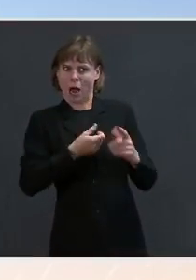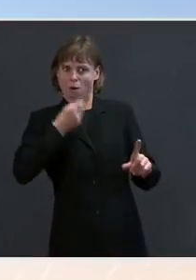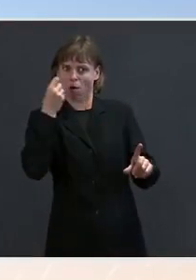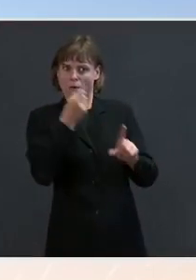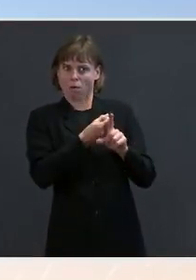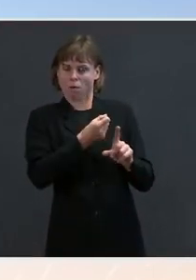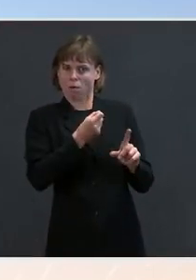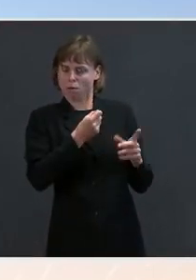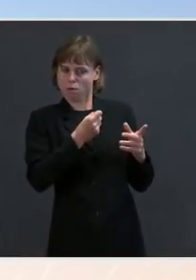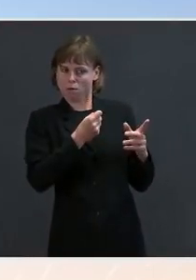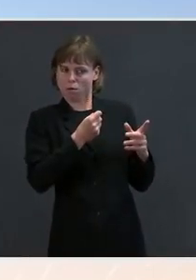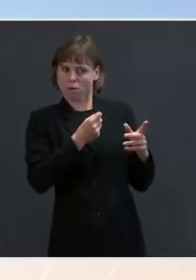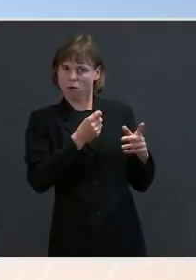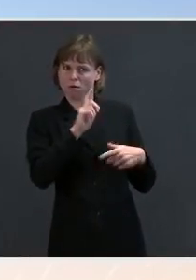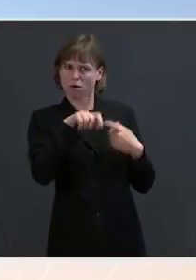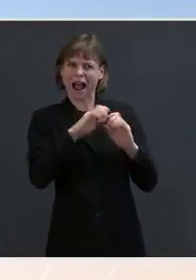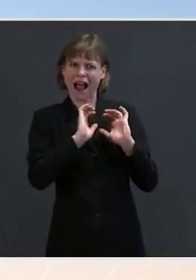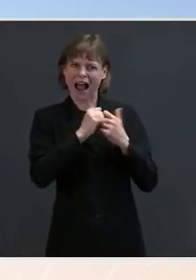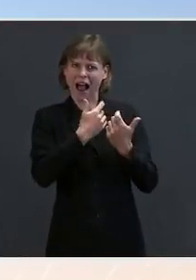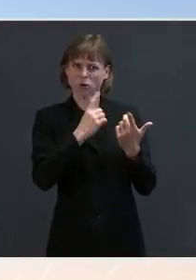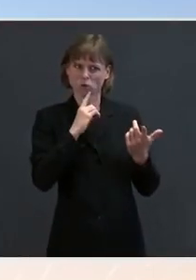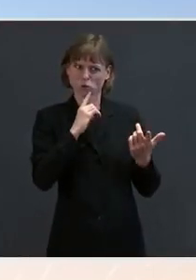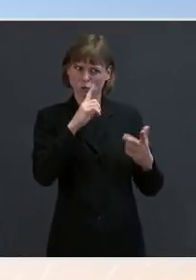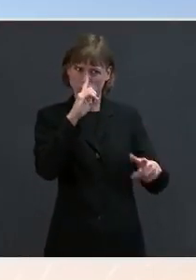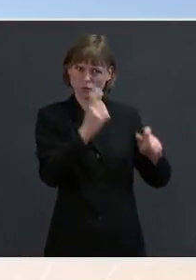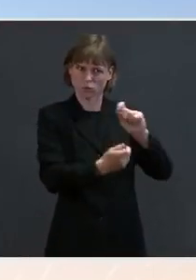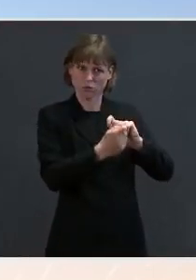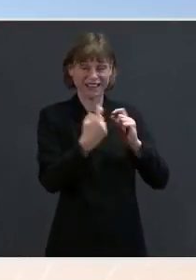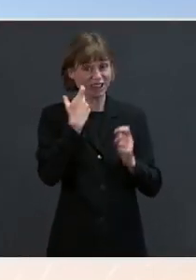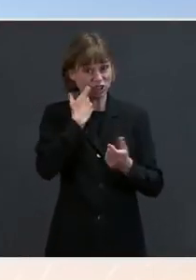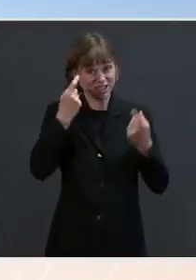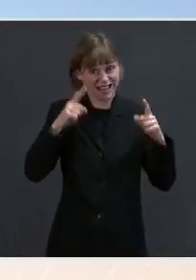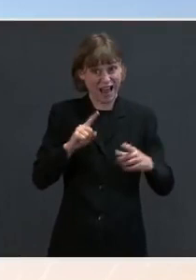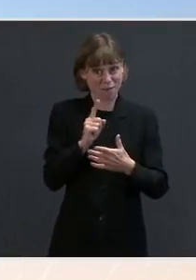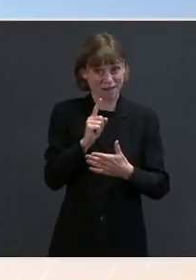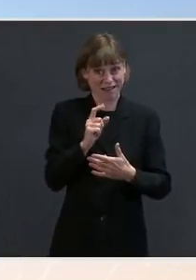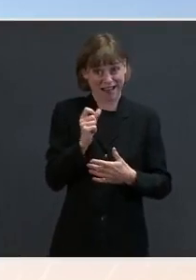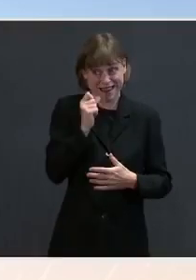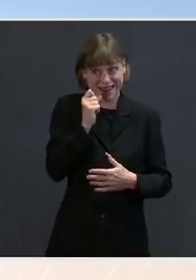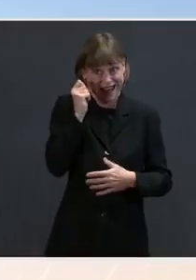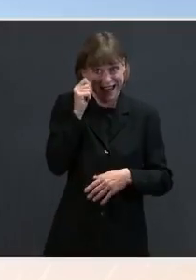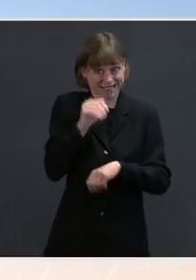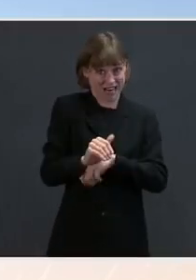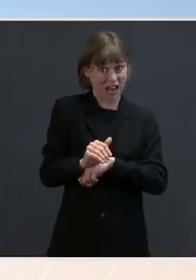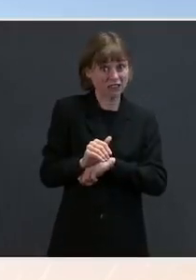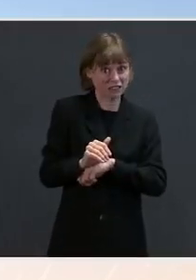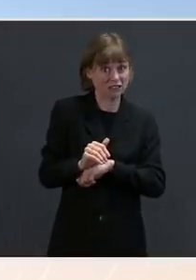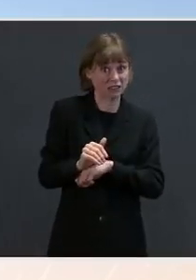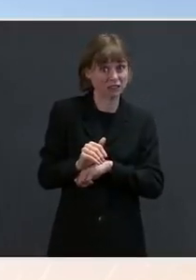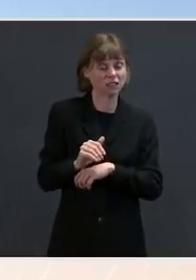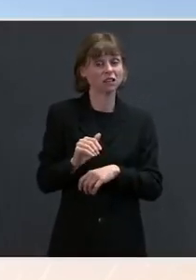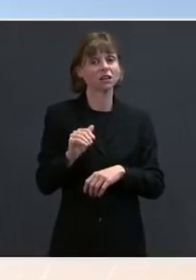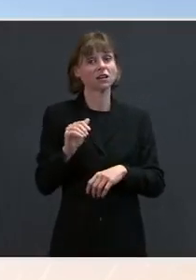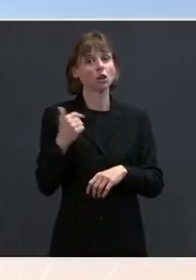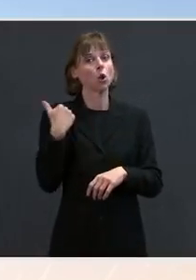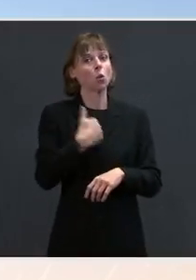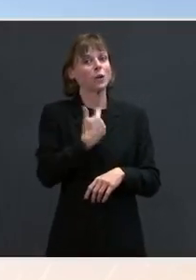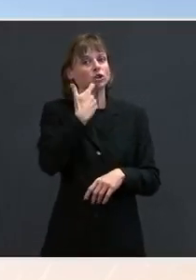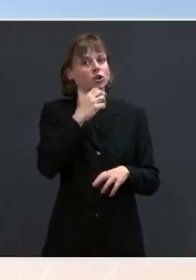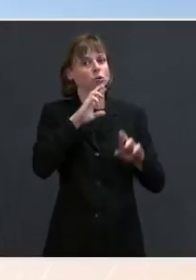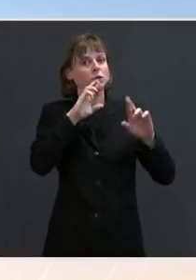determining precise attribution. Of course, they just happened over the course of last night. As you noted also, we responded to recent